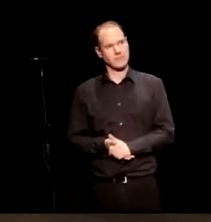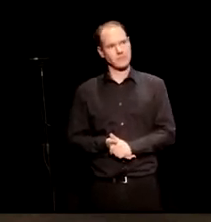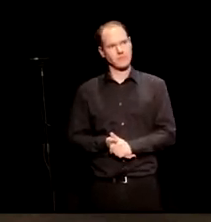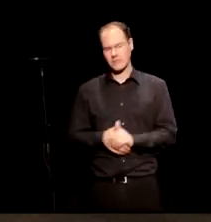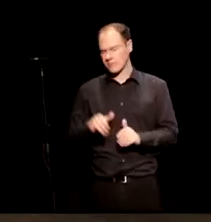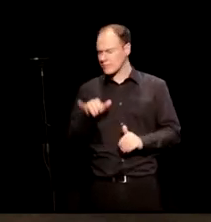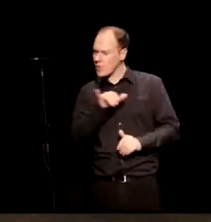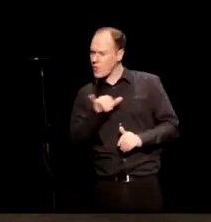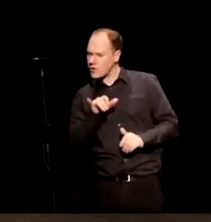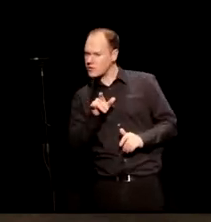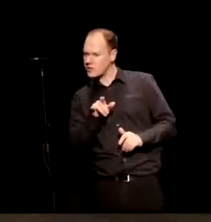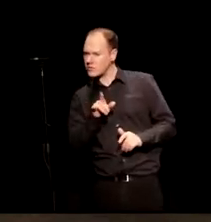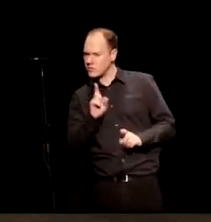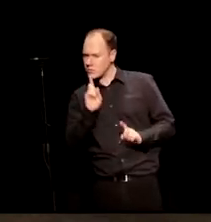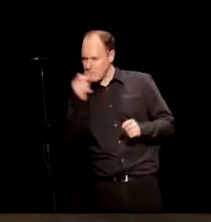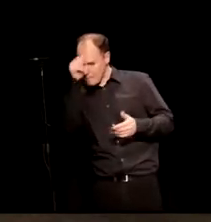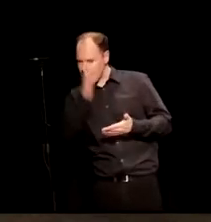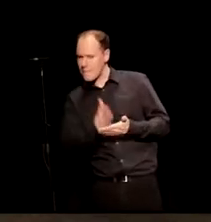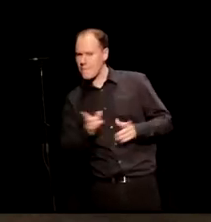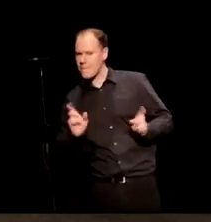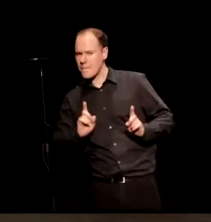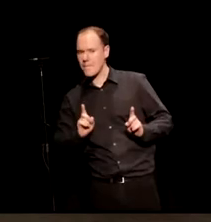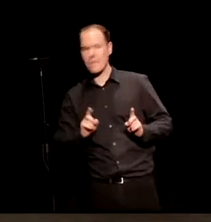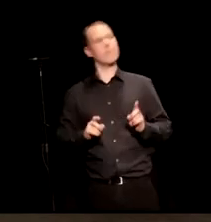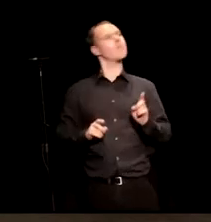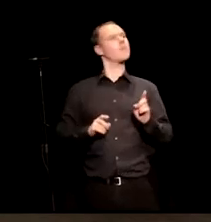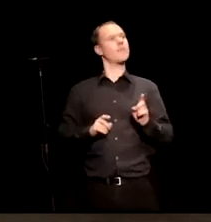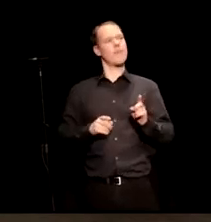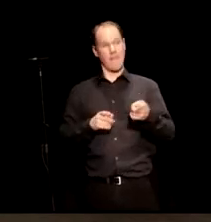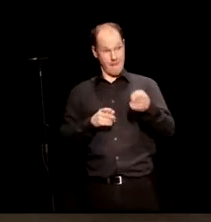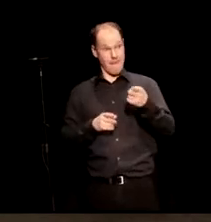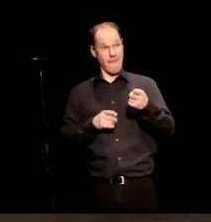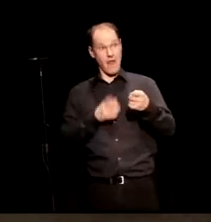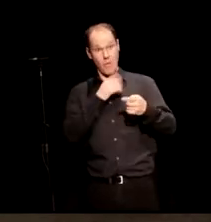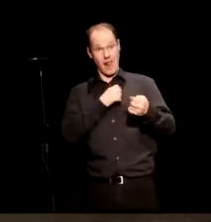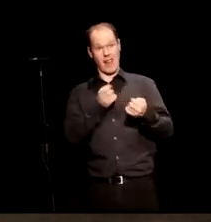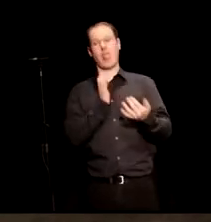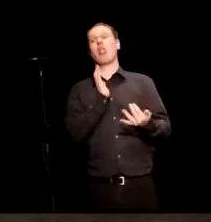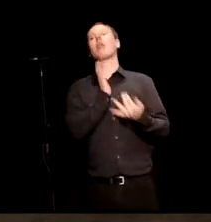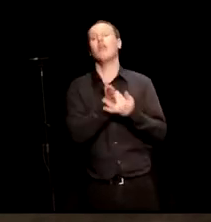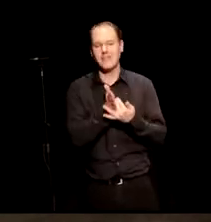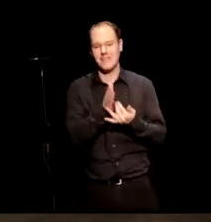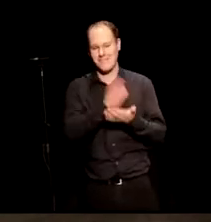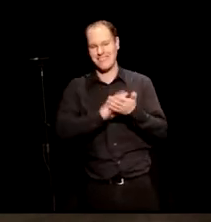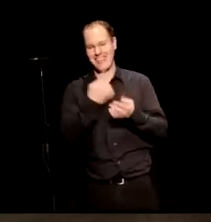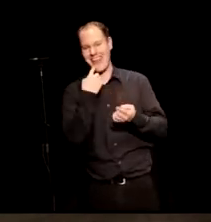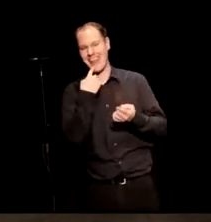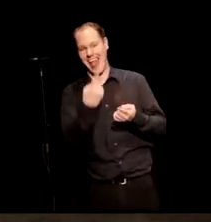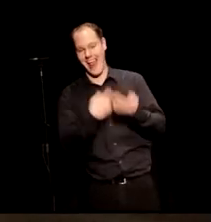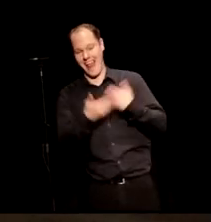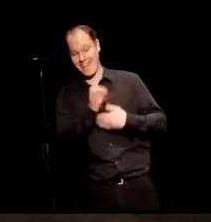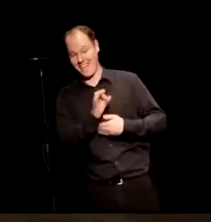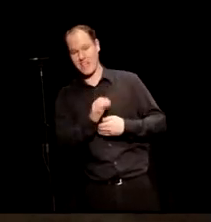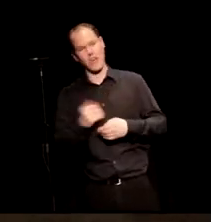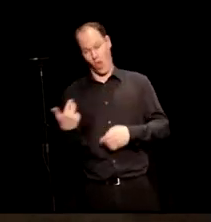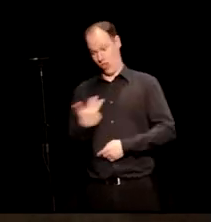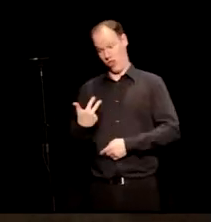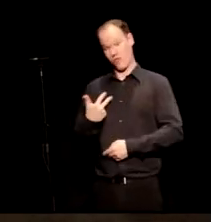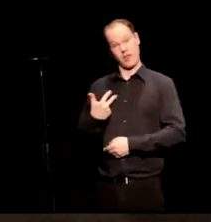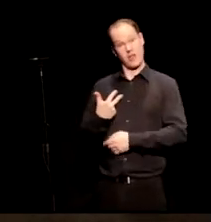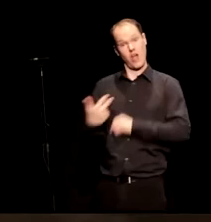Which part? The part that I cut you off on and you didn't actually say. Ah, see. The part where the three robbers